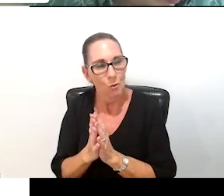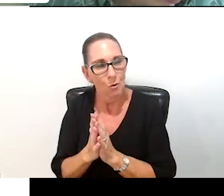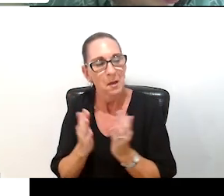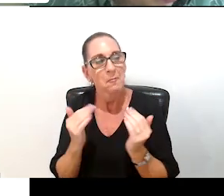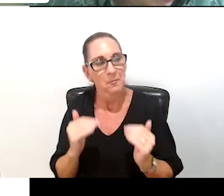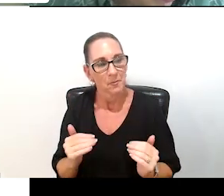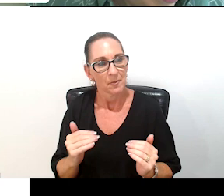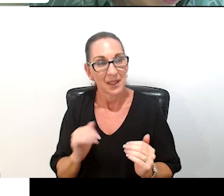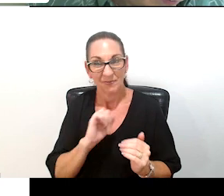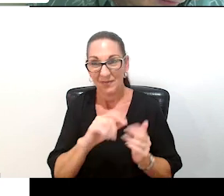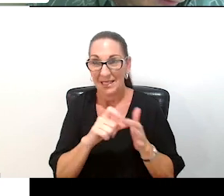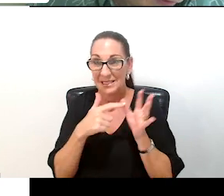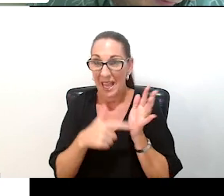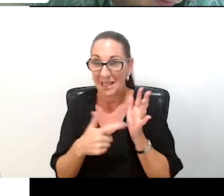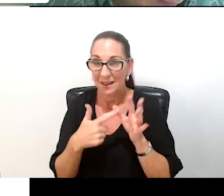What the data asset